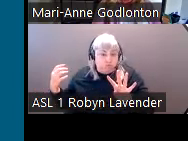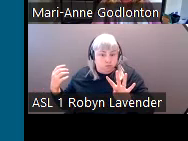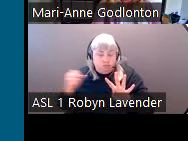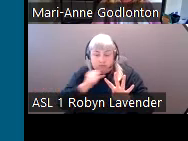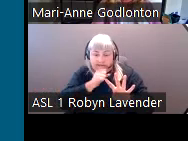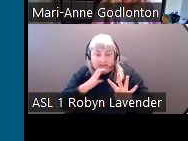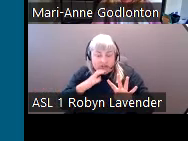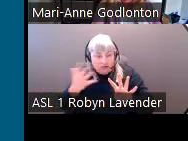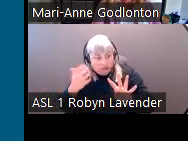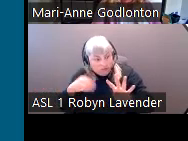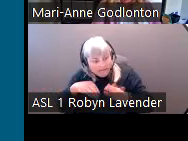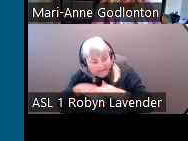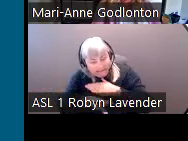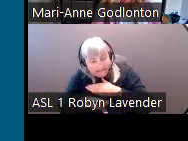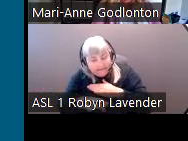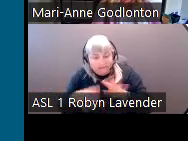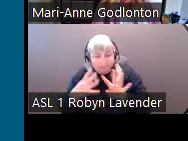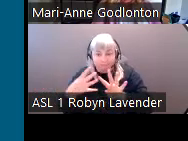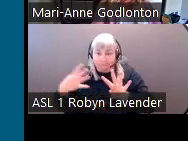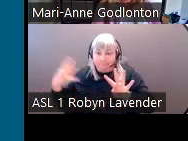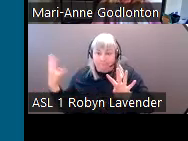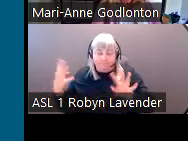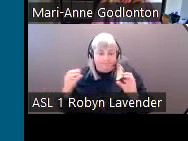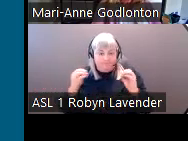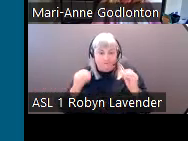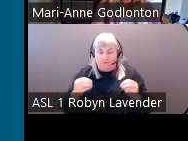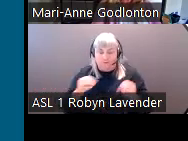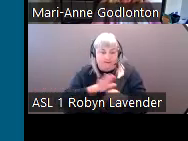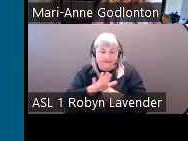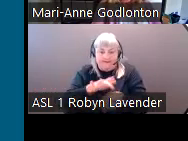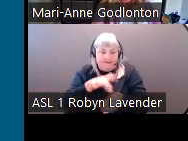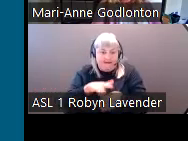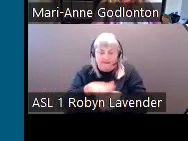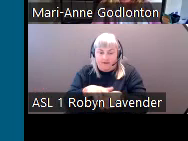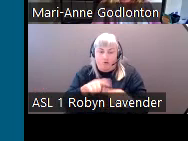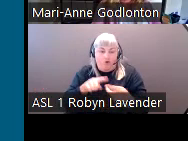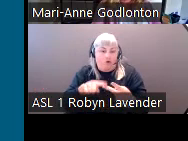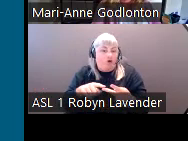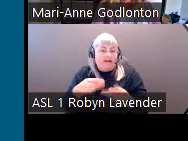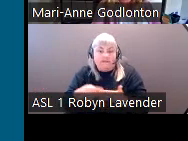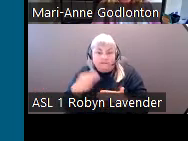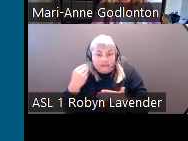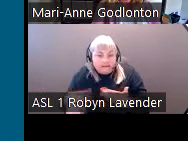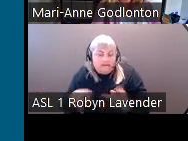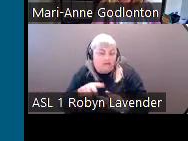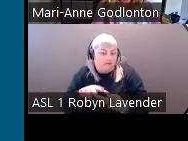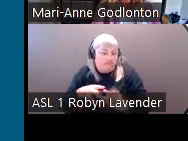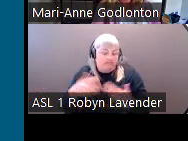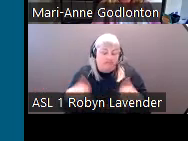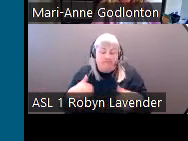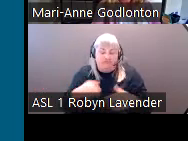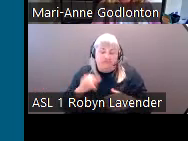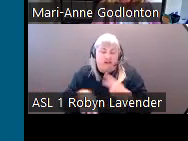of housing not being available, housing costing too much money, that type of thing. So normally we are a